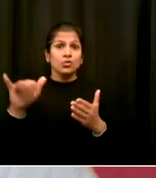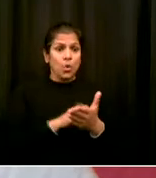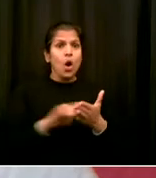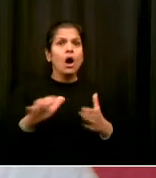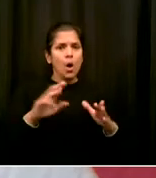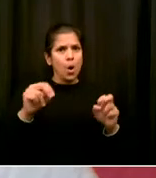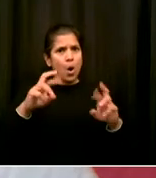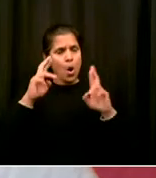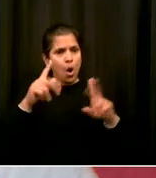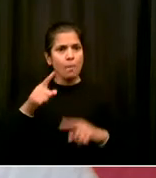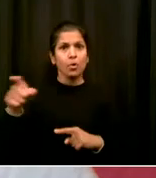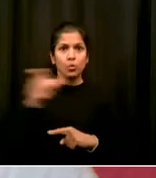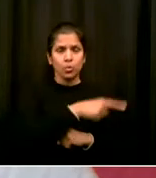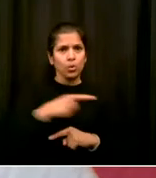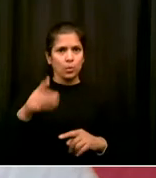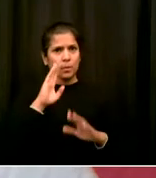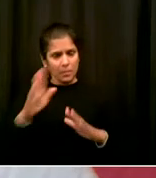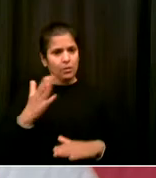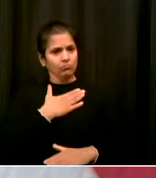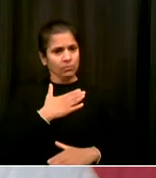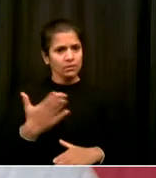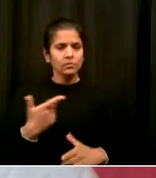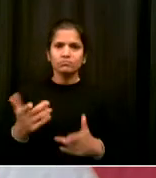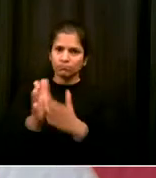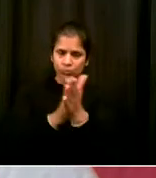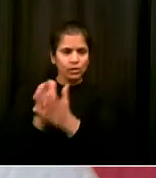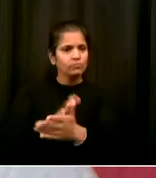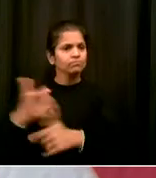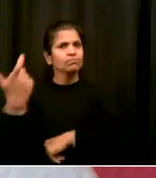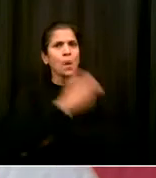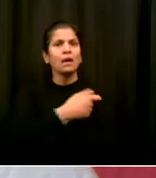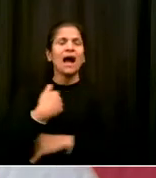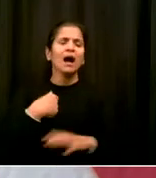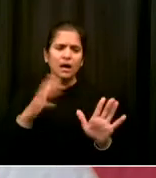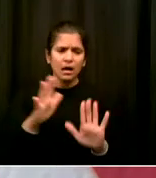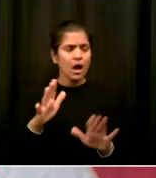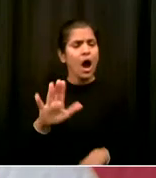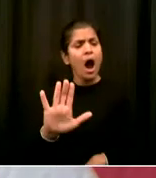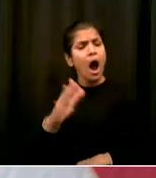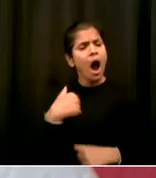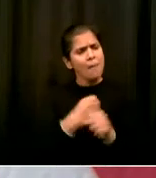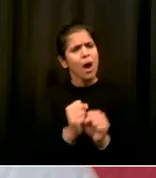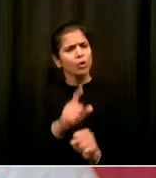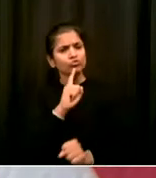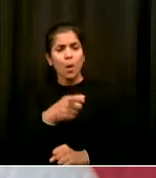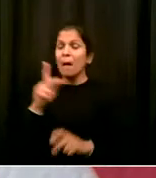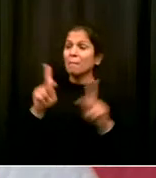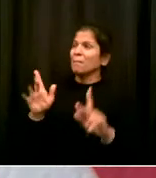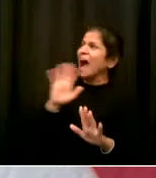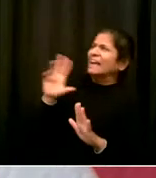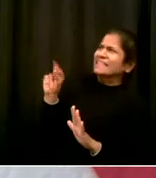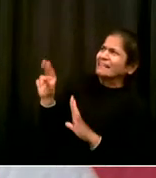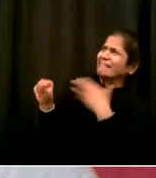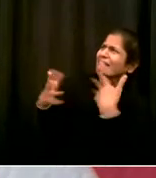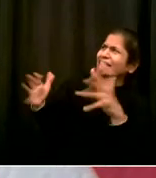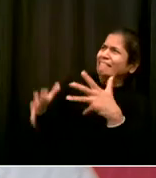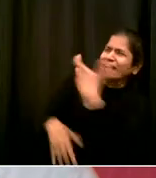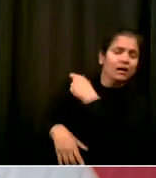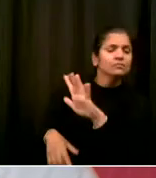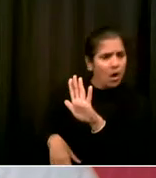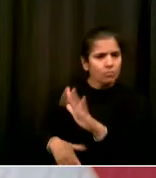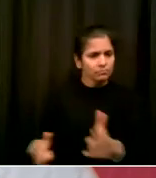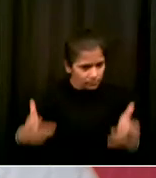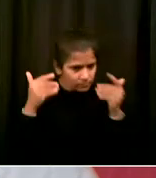sure your vaccine questions get answered, endeavoring to dispel misinformation, and doubling our access points to make it